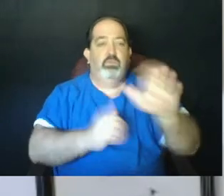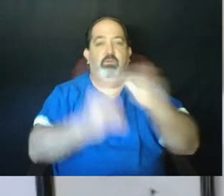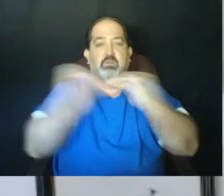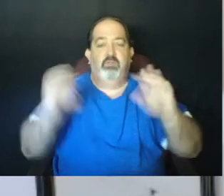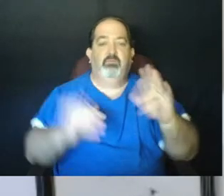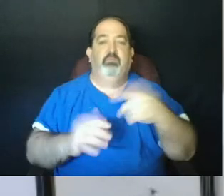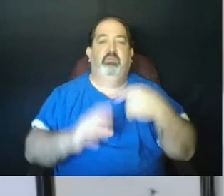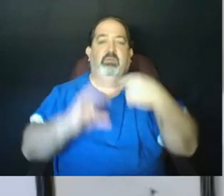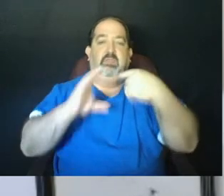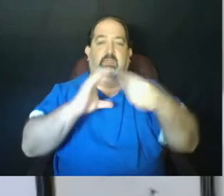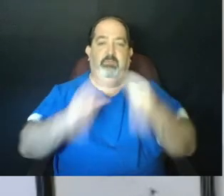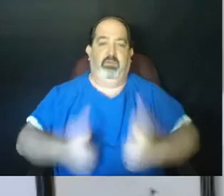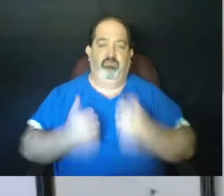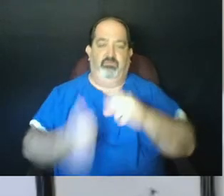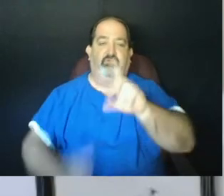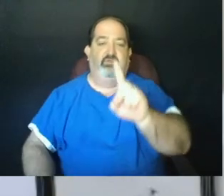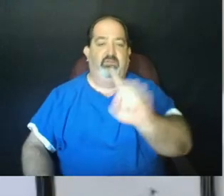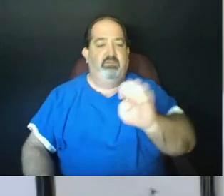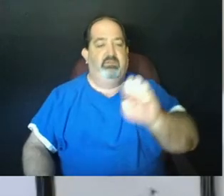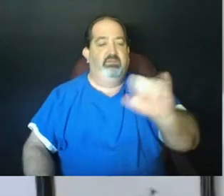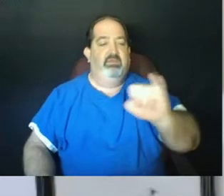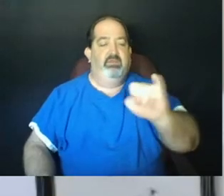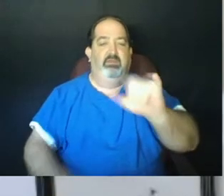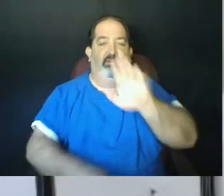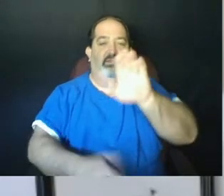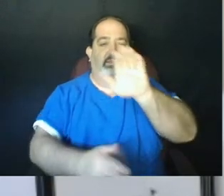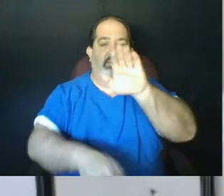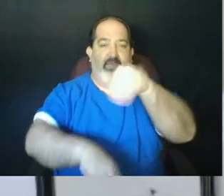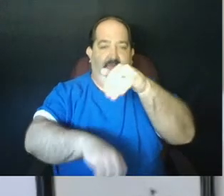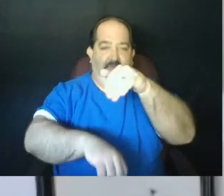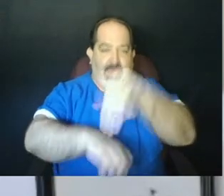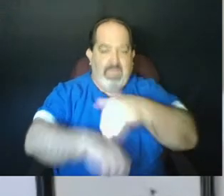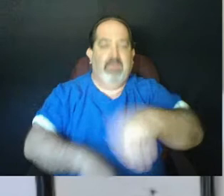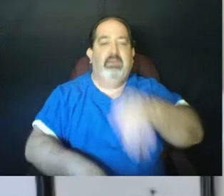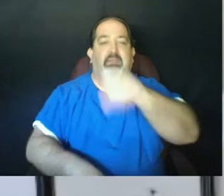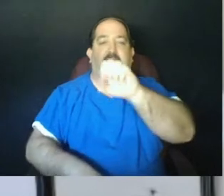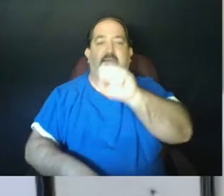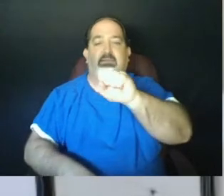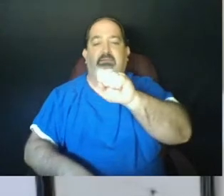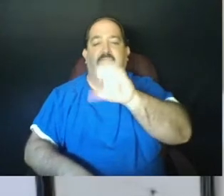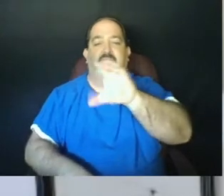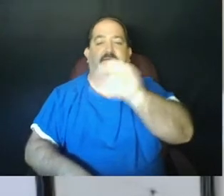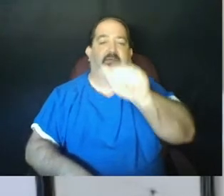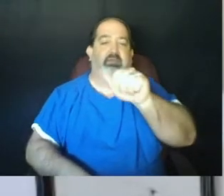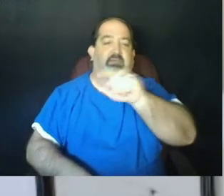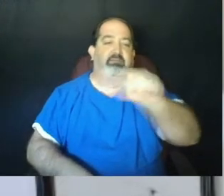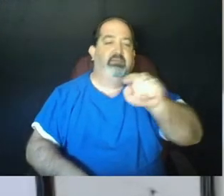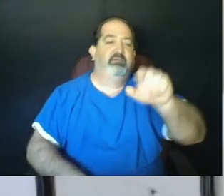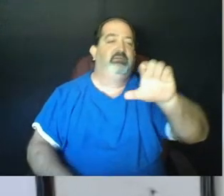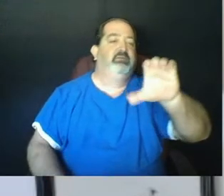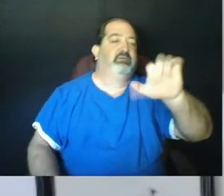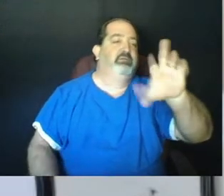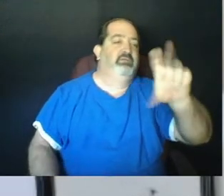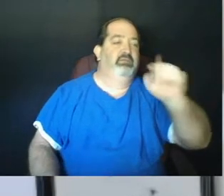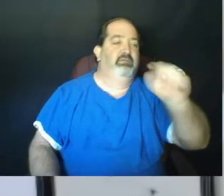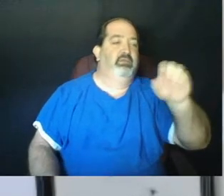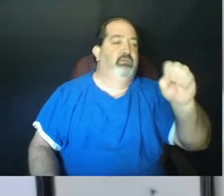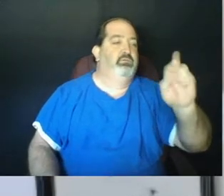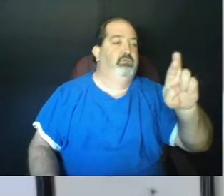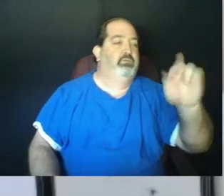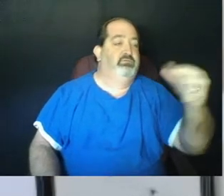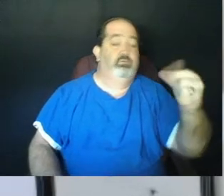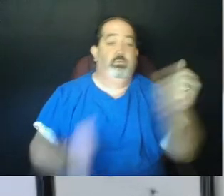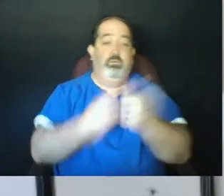email address will be dei@sca-caid.com. And with that